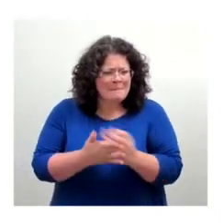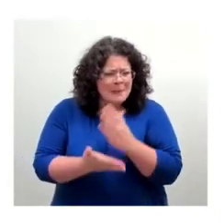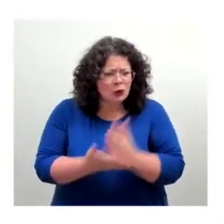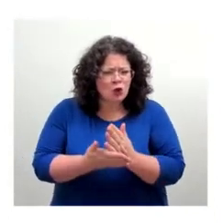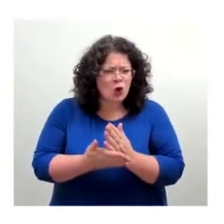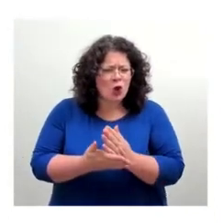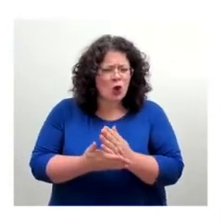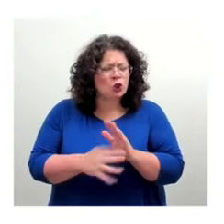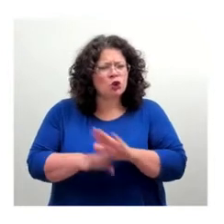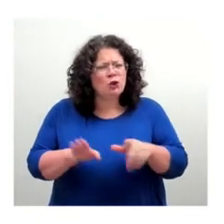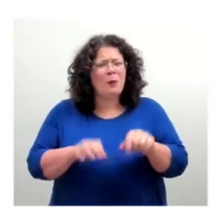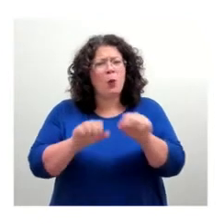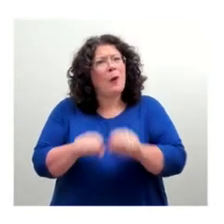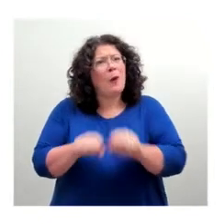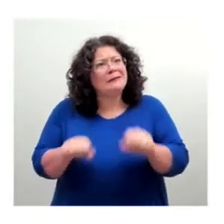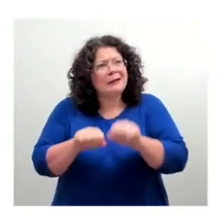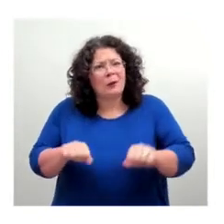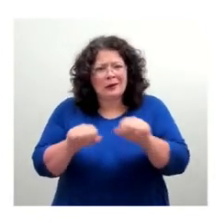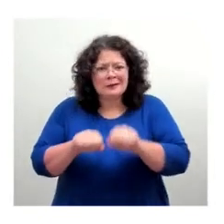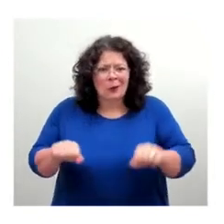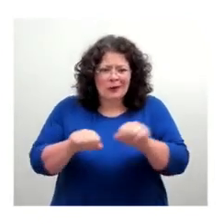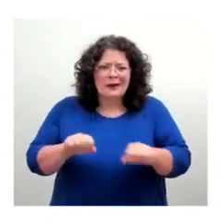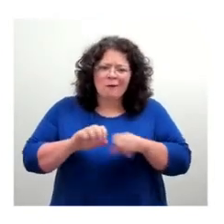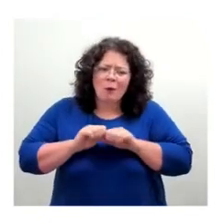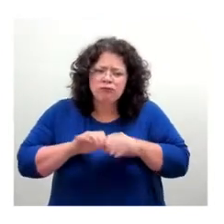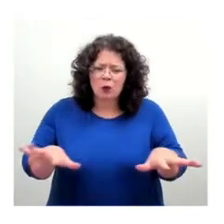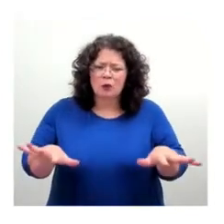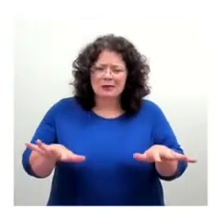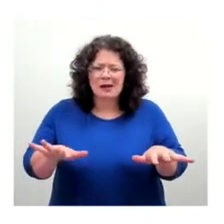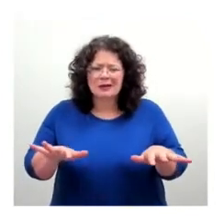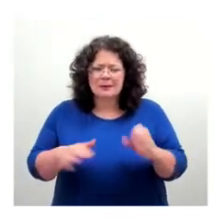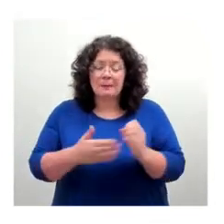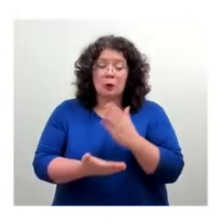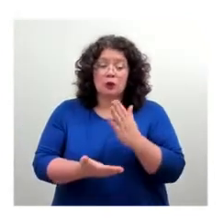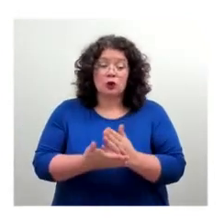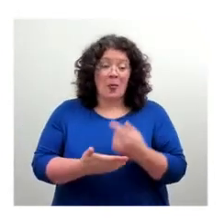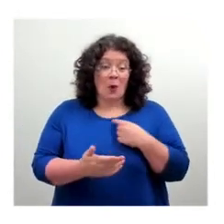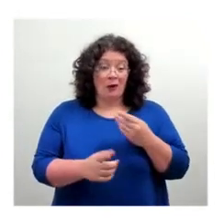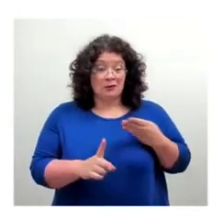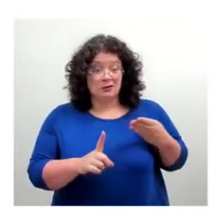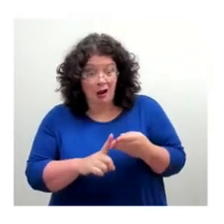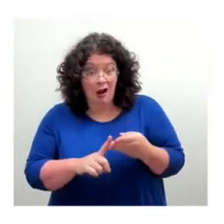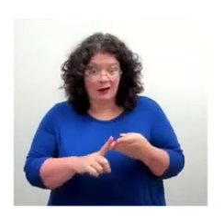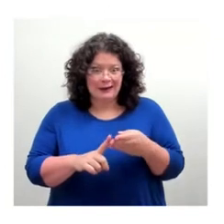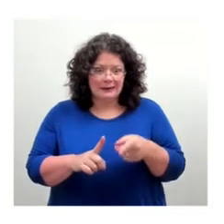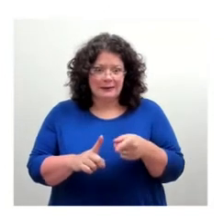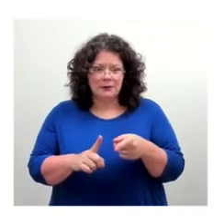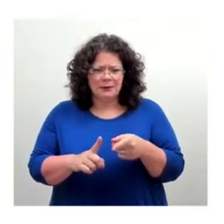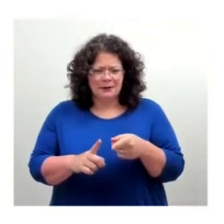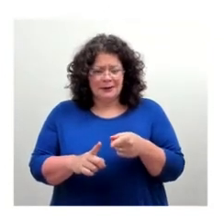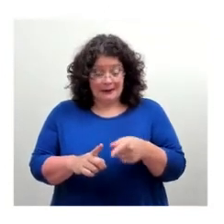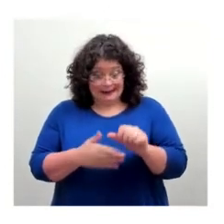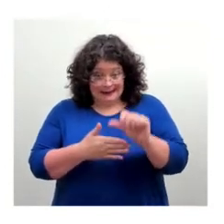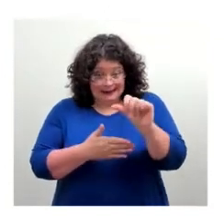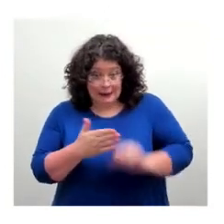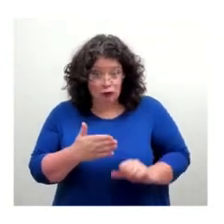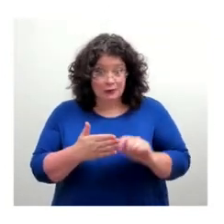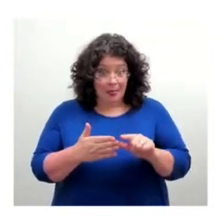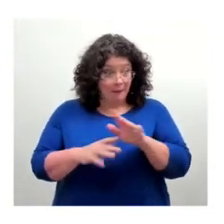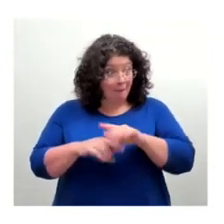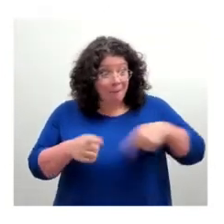our resource and make sure that, those series that people want to watch are, do have those